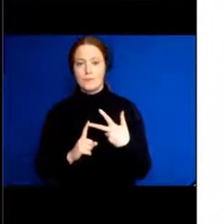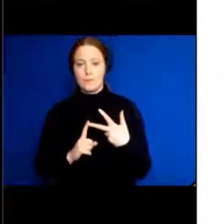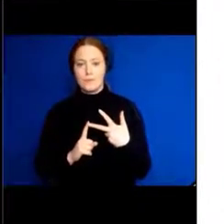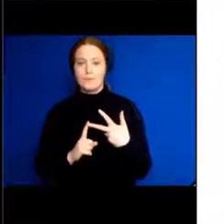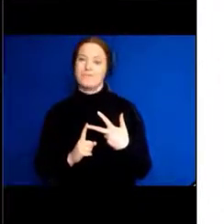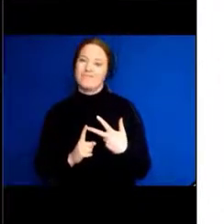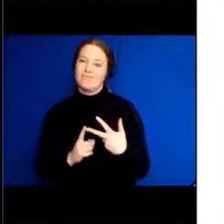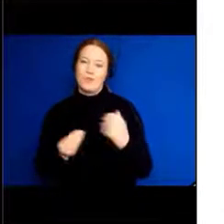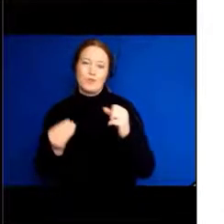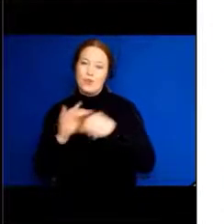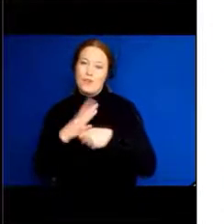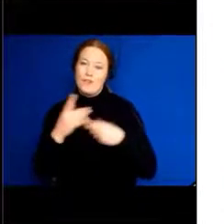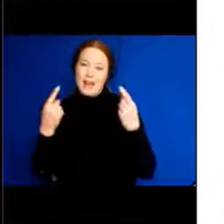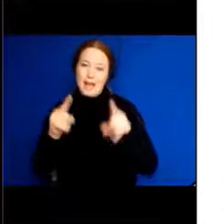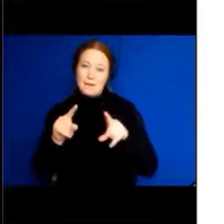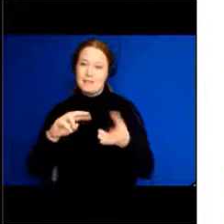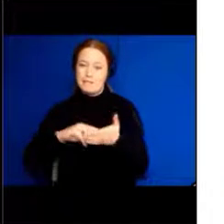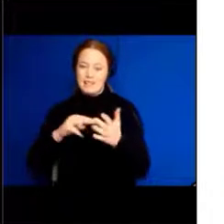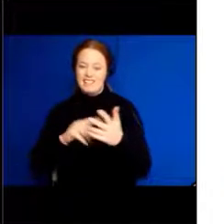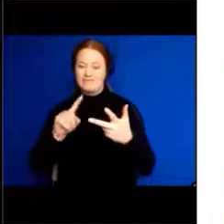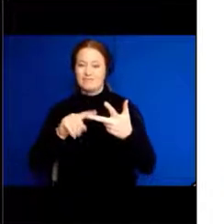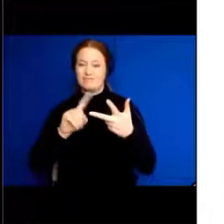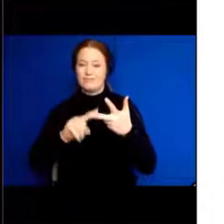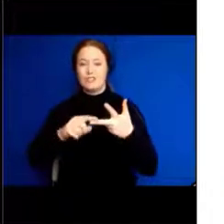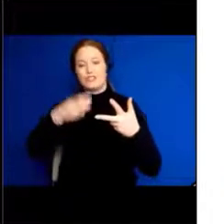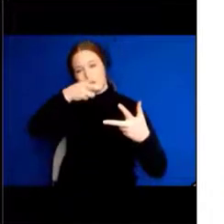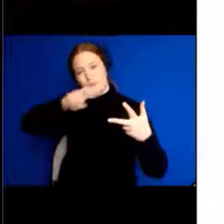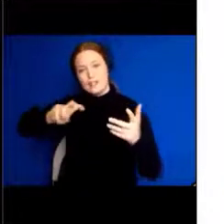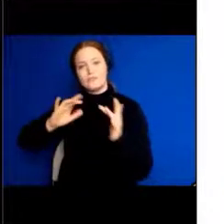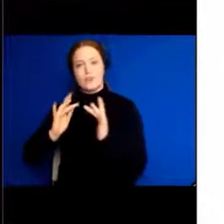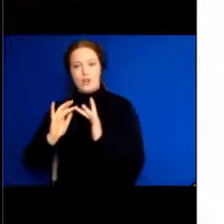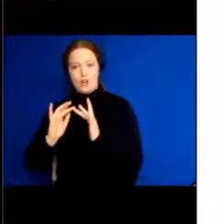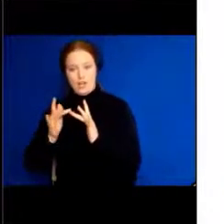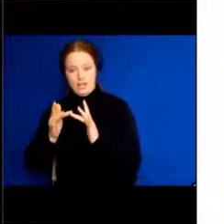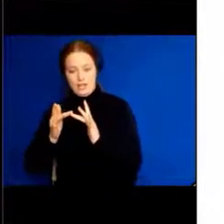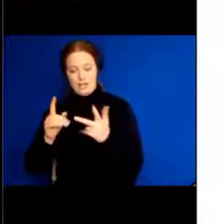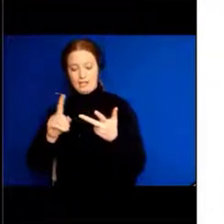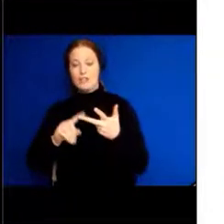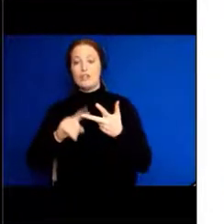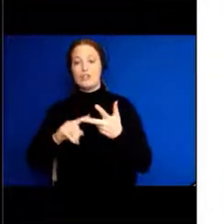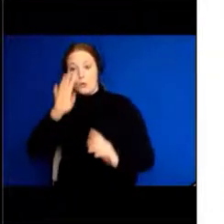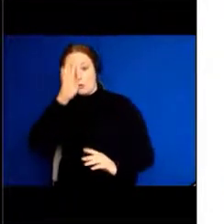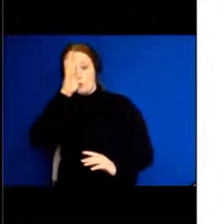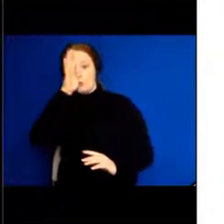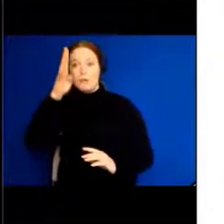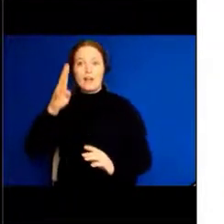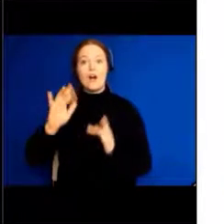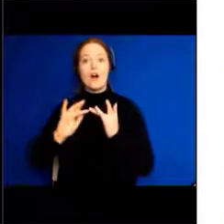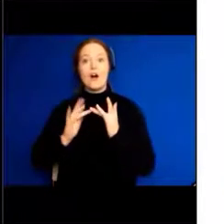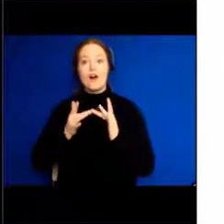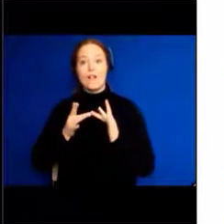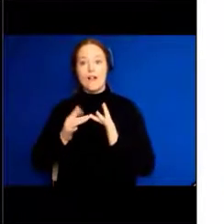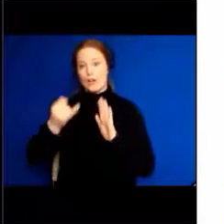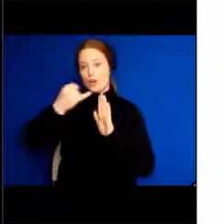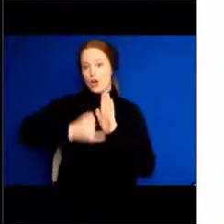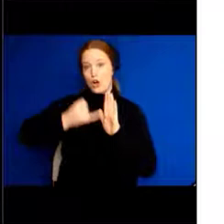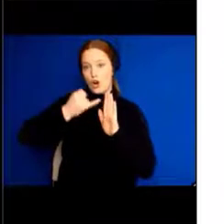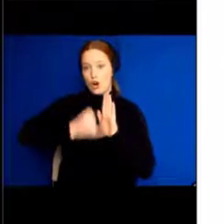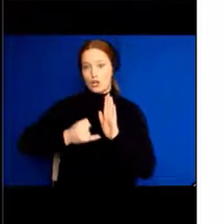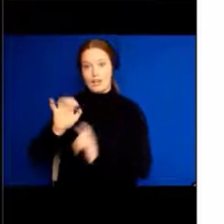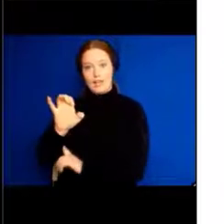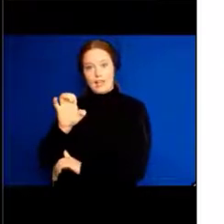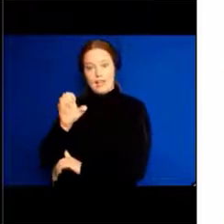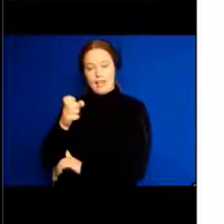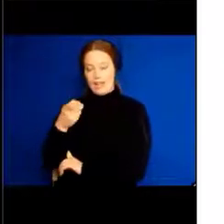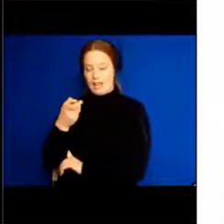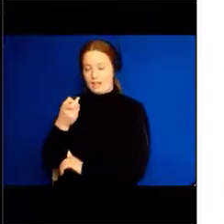of COVID, we had to move online, we created an online art exhibition that showcased